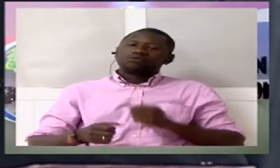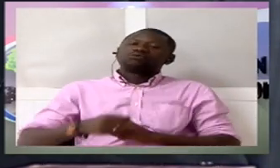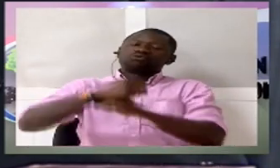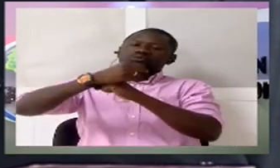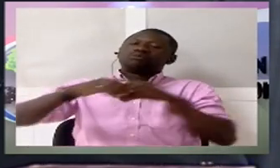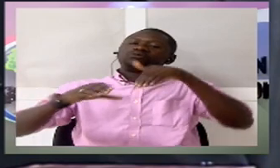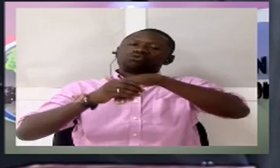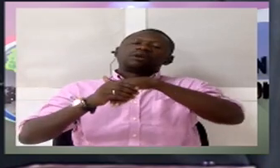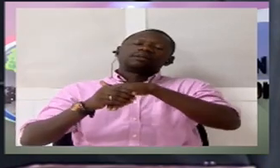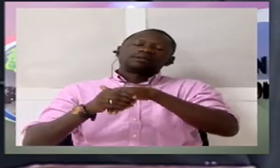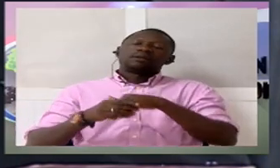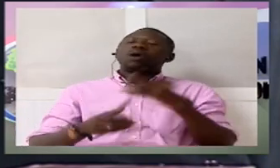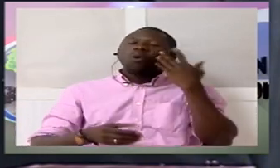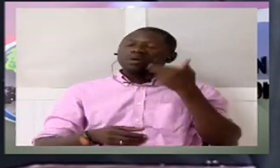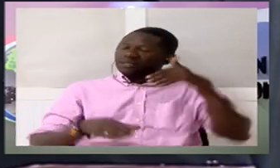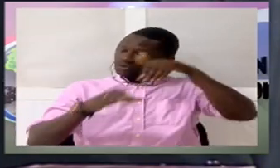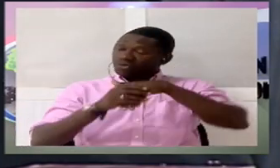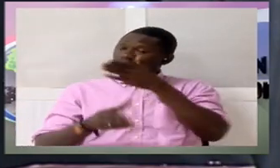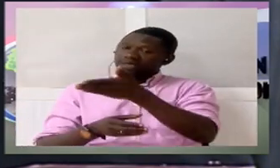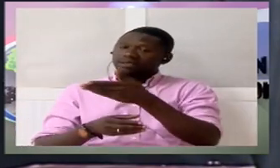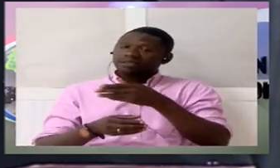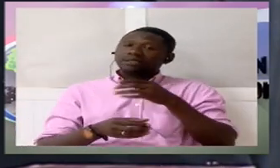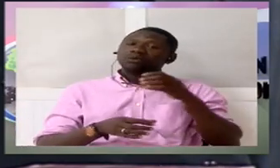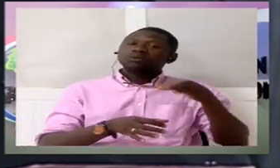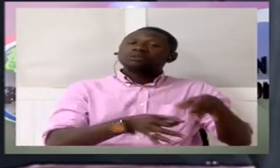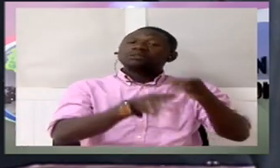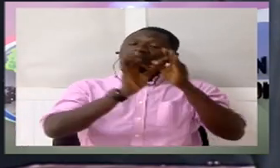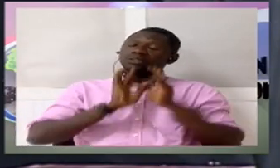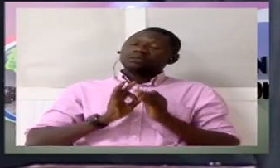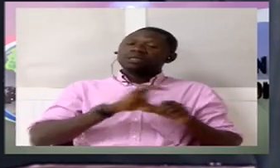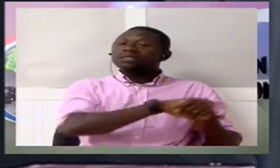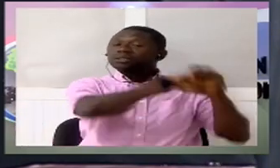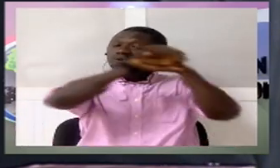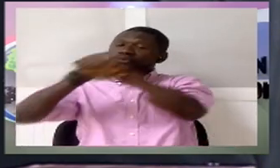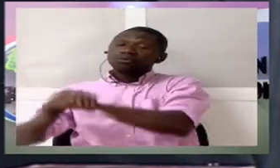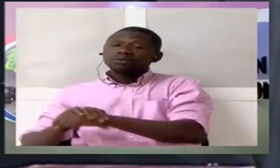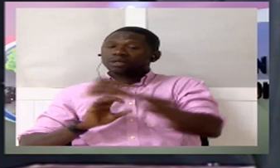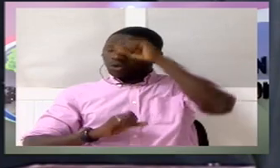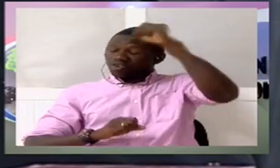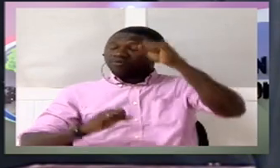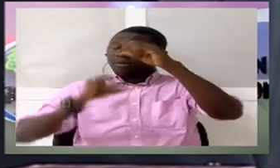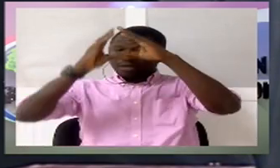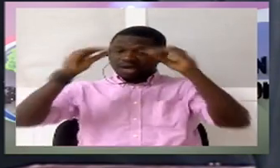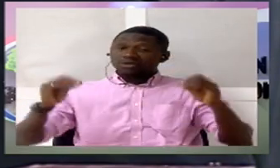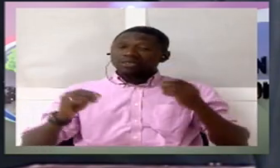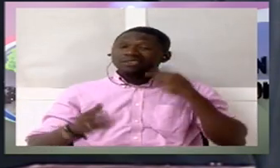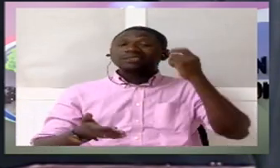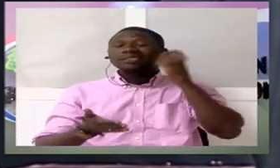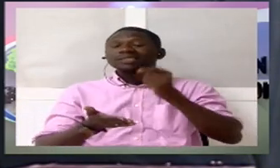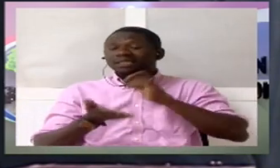When he got into the system, Samba State House as a secretary to the president. They took him to the State House as a secretary to the